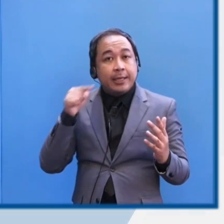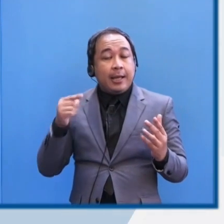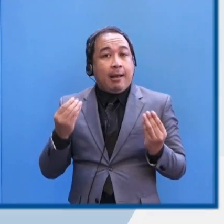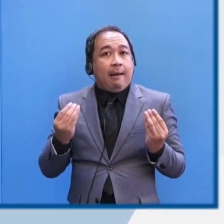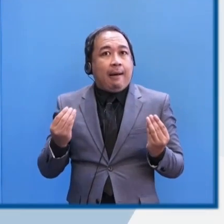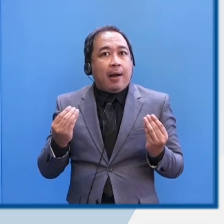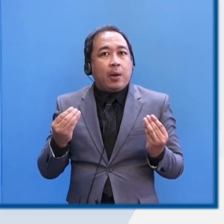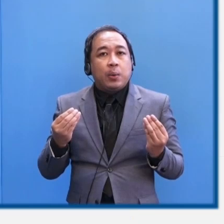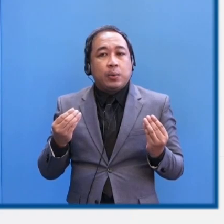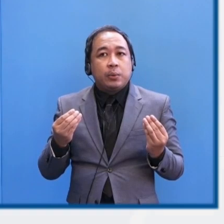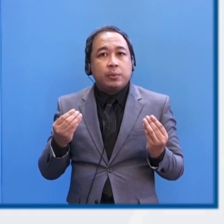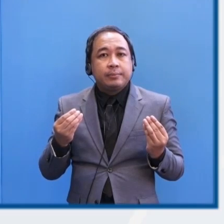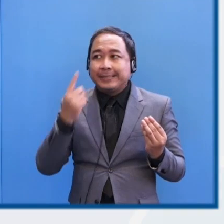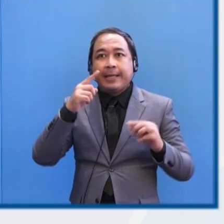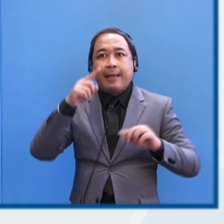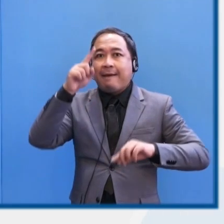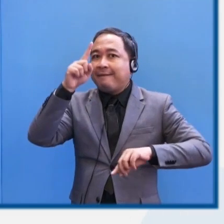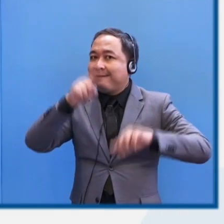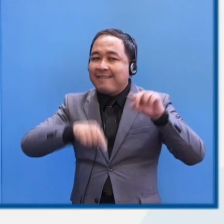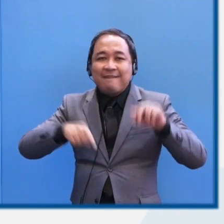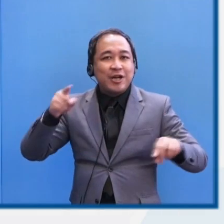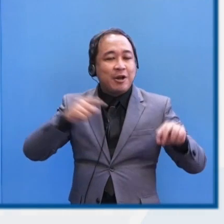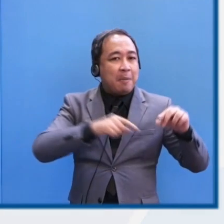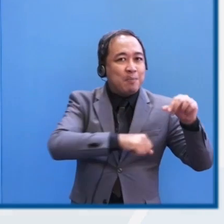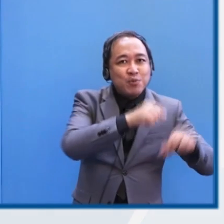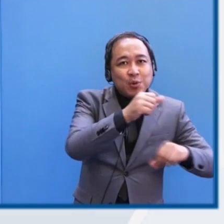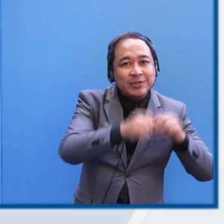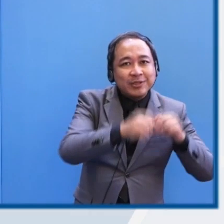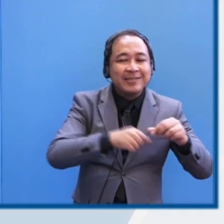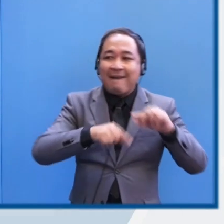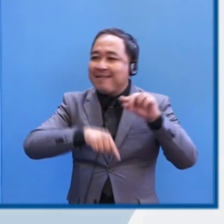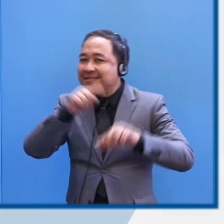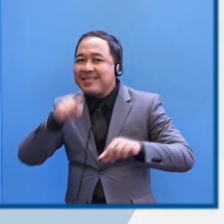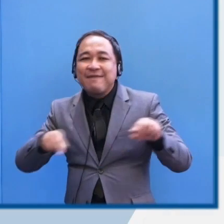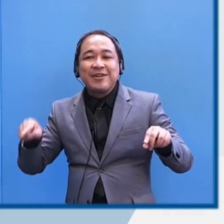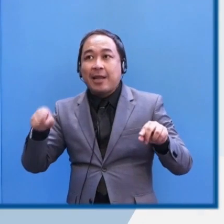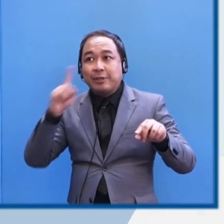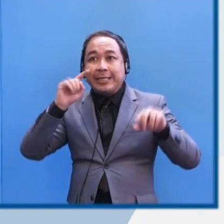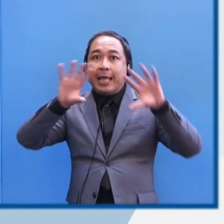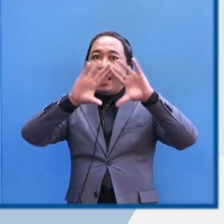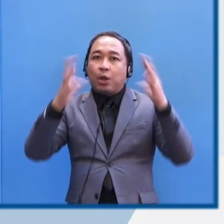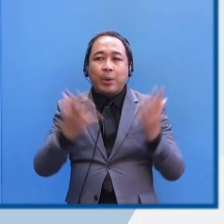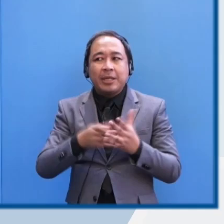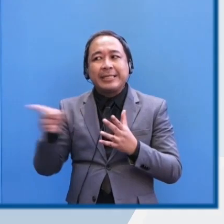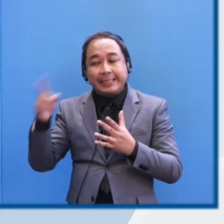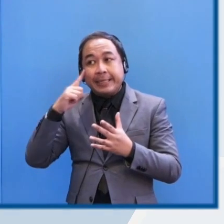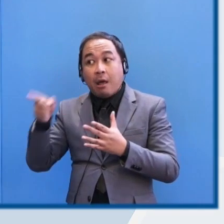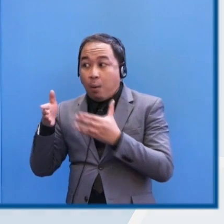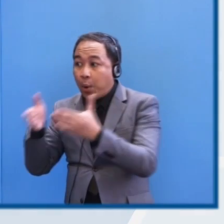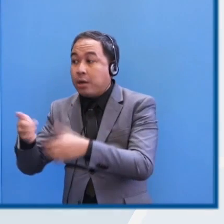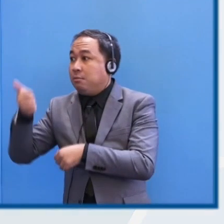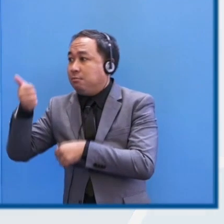saw a variety of different approaches by countries around the world, some of which were highly ineffective and some of which were